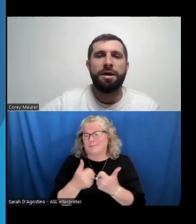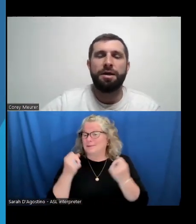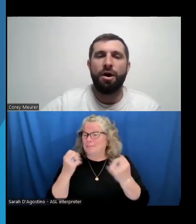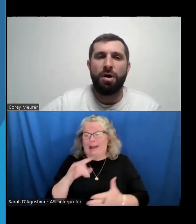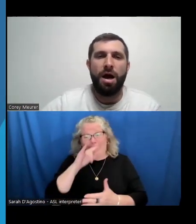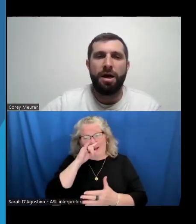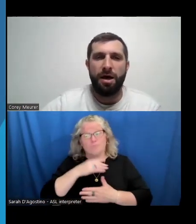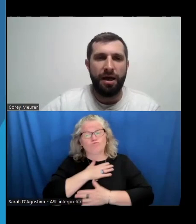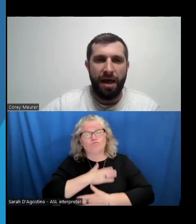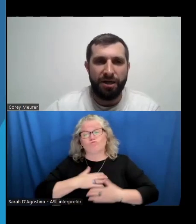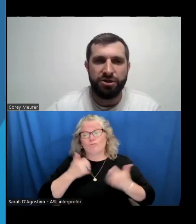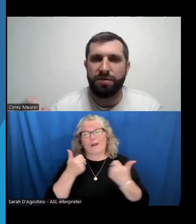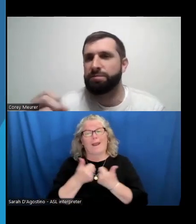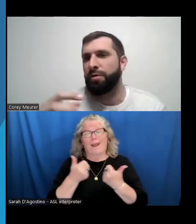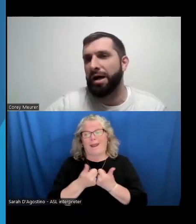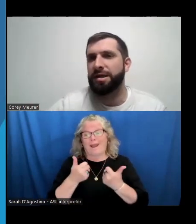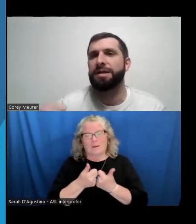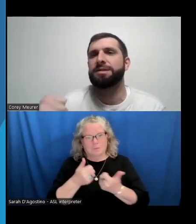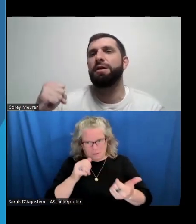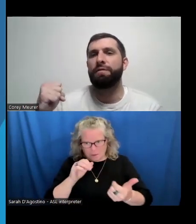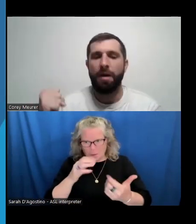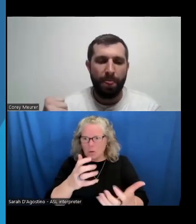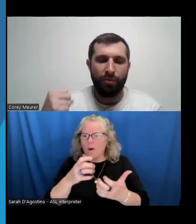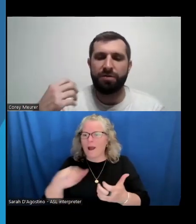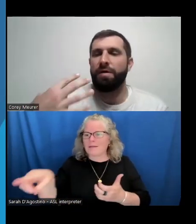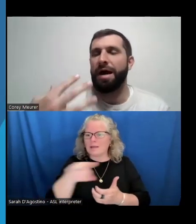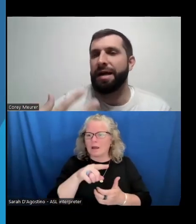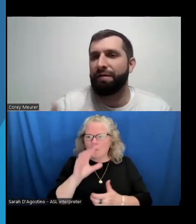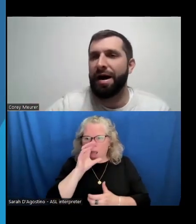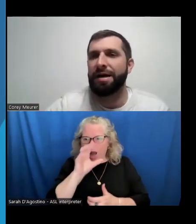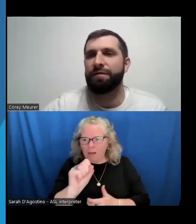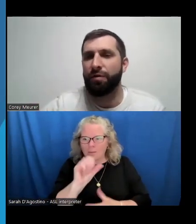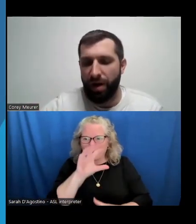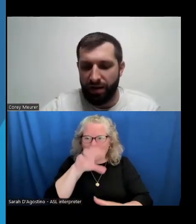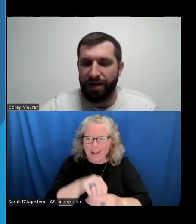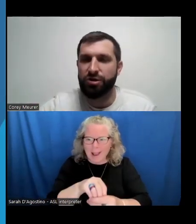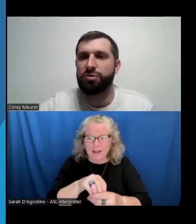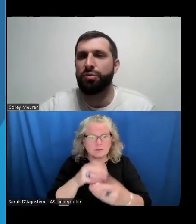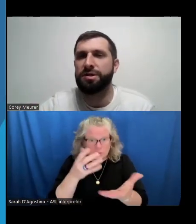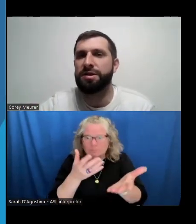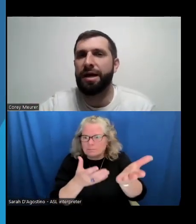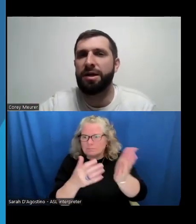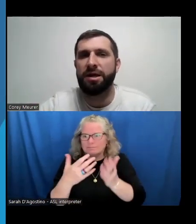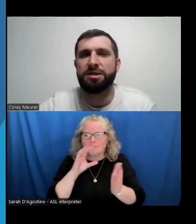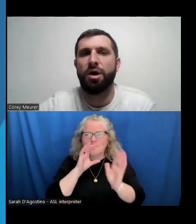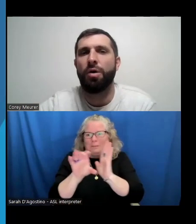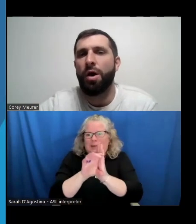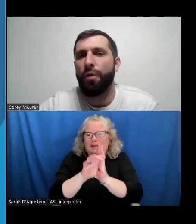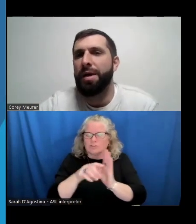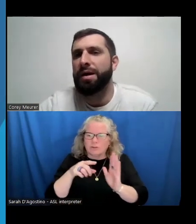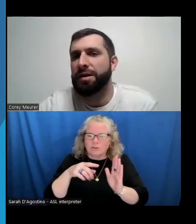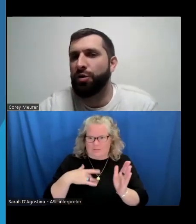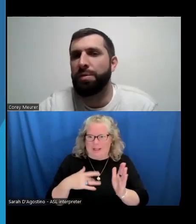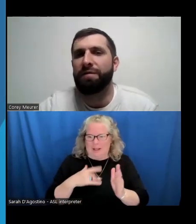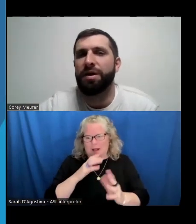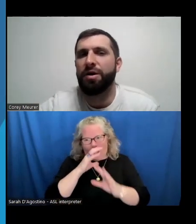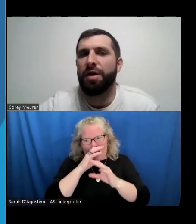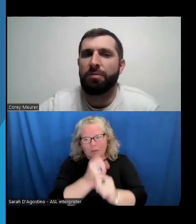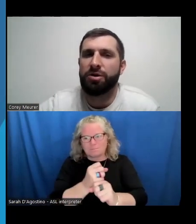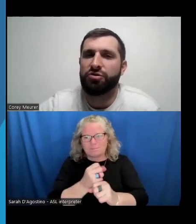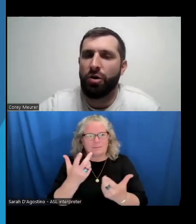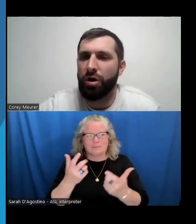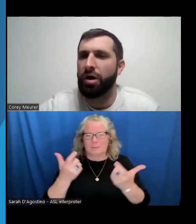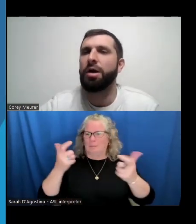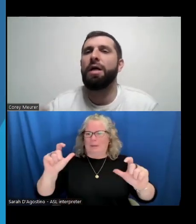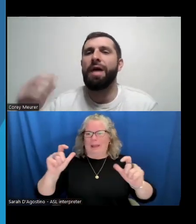to, kind of engage in this process of identifying different regulation tools and techniques. So we made it into a big video